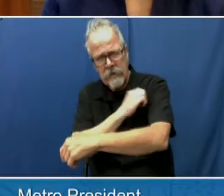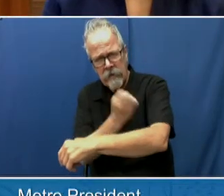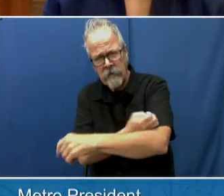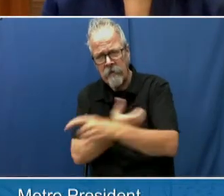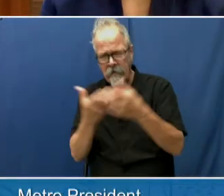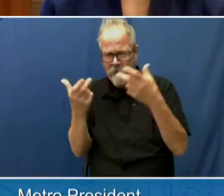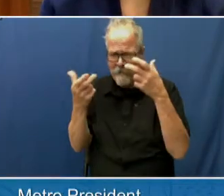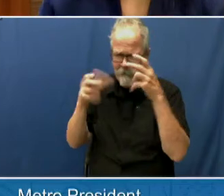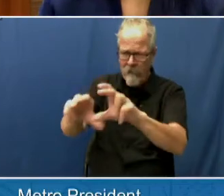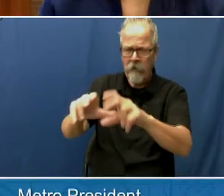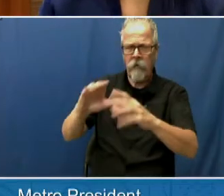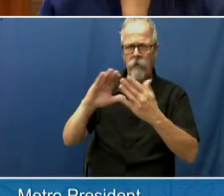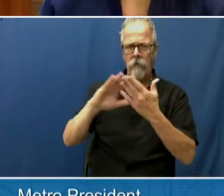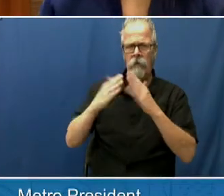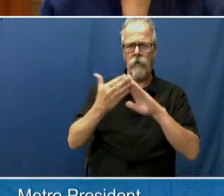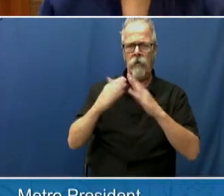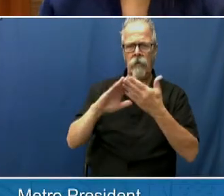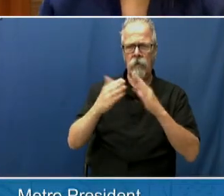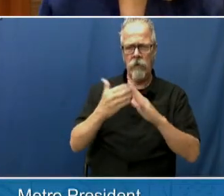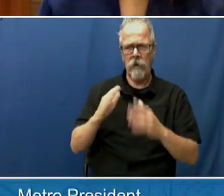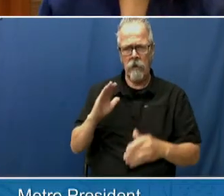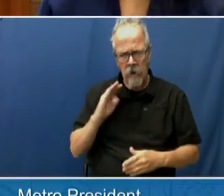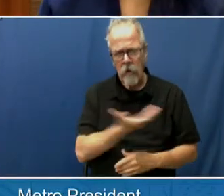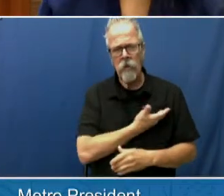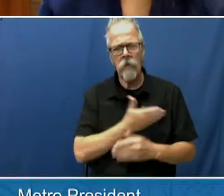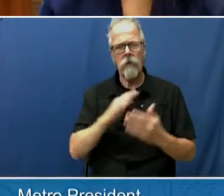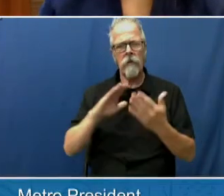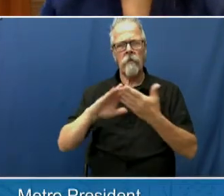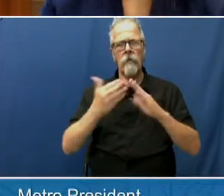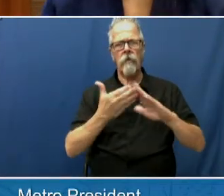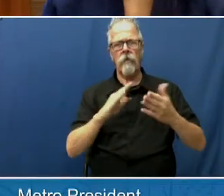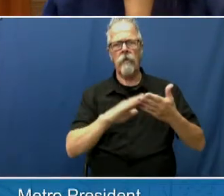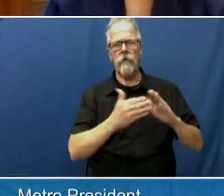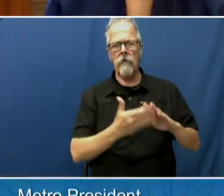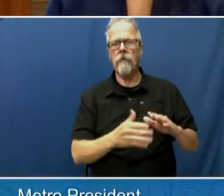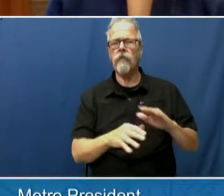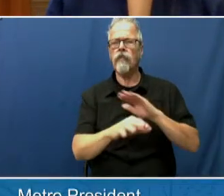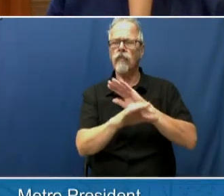region needs you this week and every week. Choose love. Thank you, Mayor.